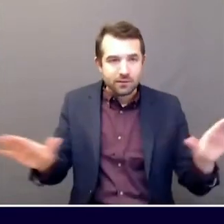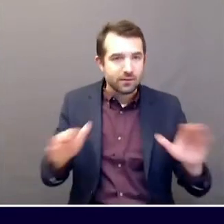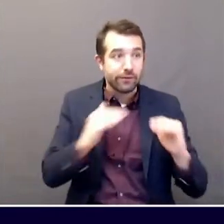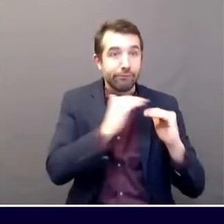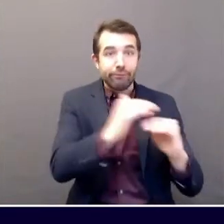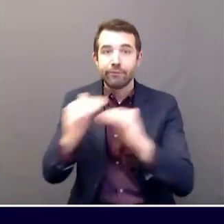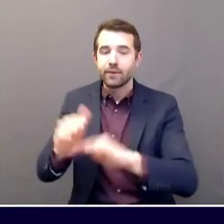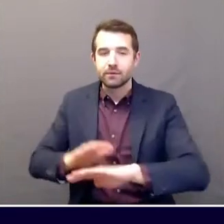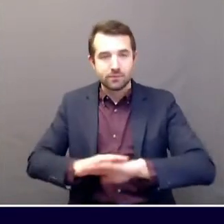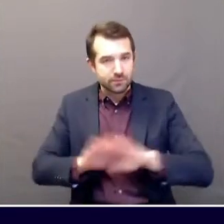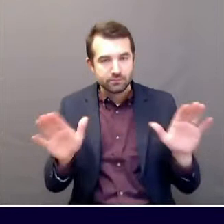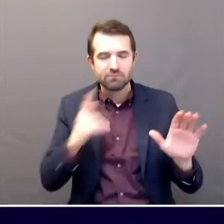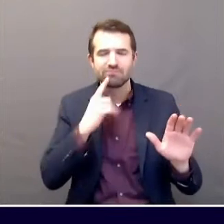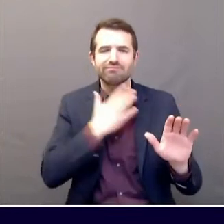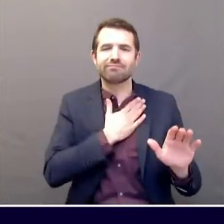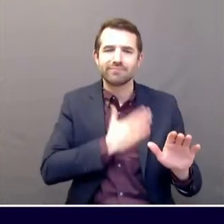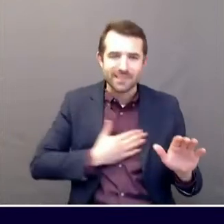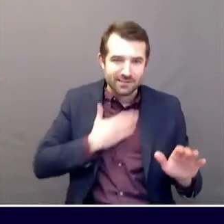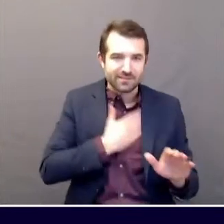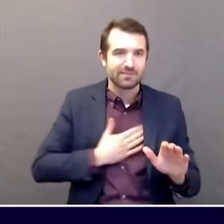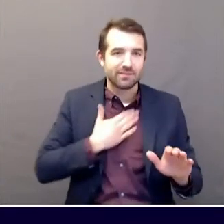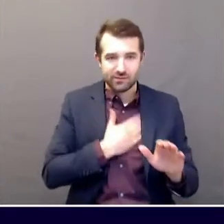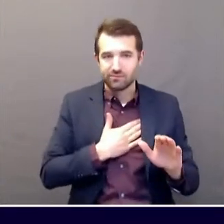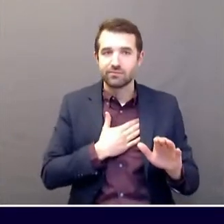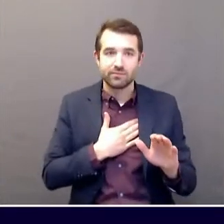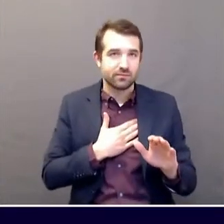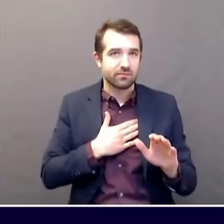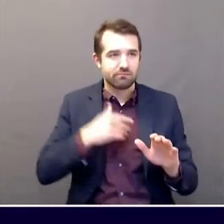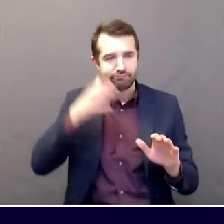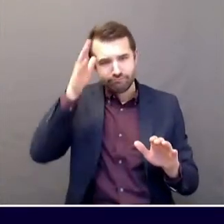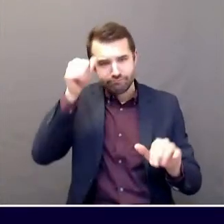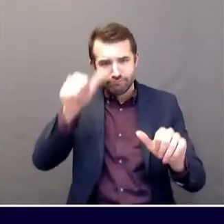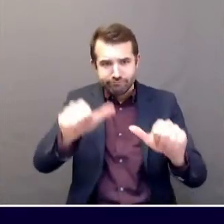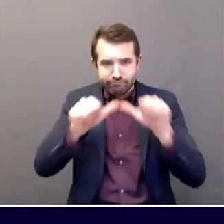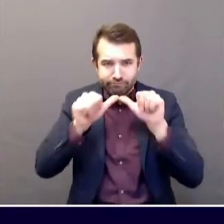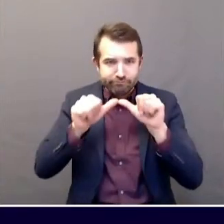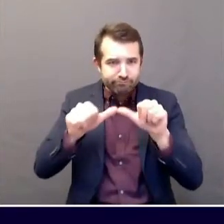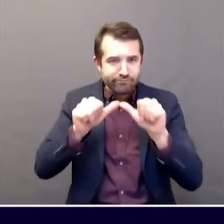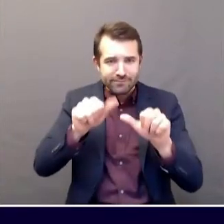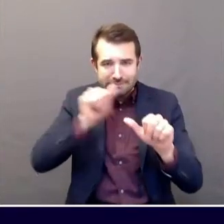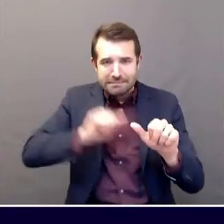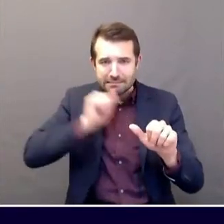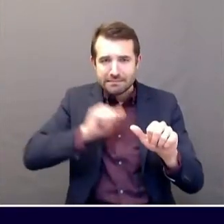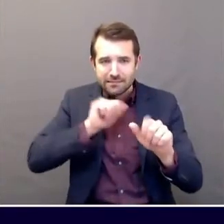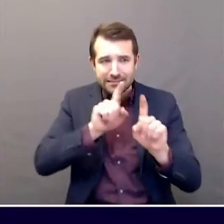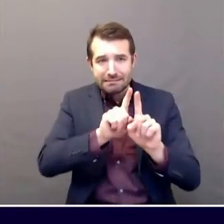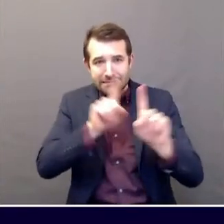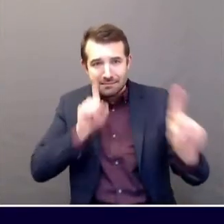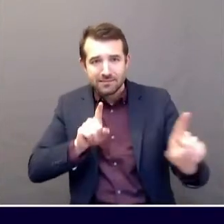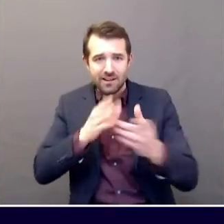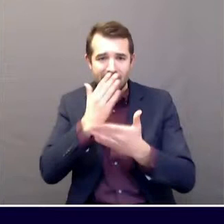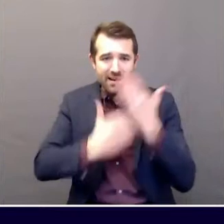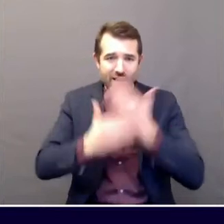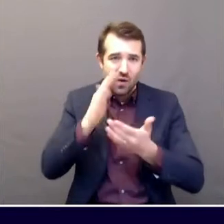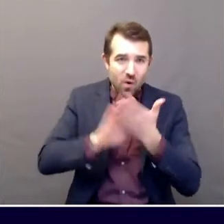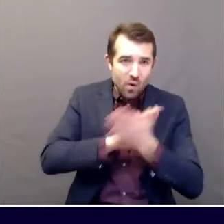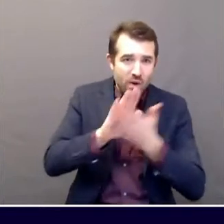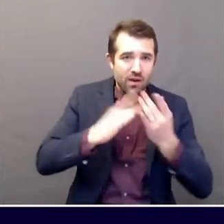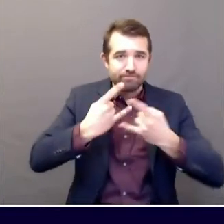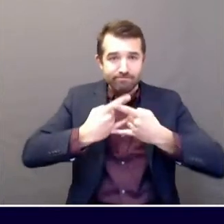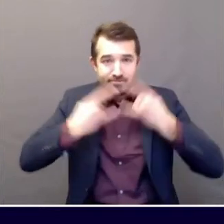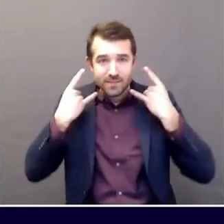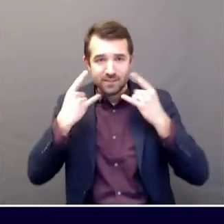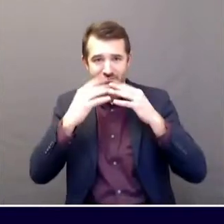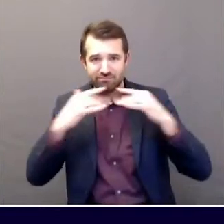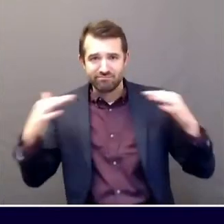twice now, keep sticking to those measures, keeping your distance, wearing a mask, washing your hands, etc.,